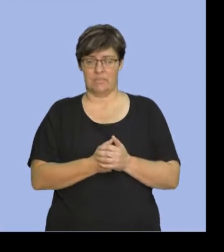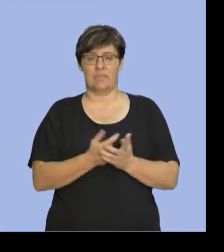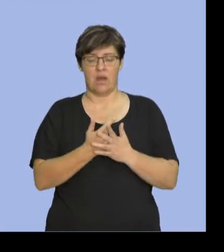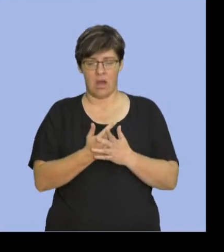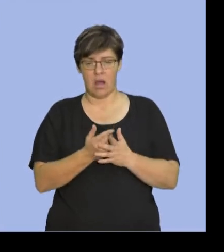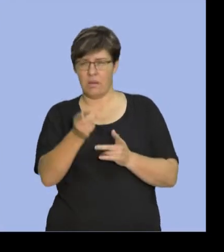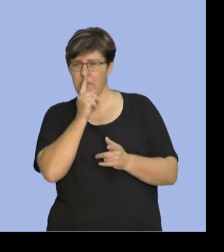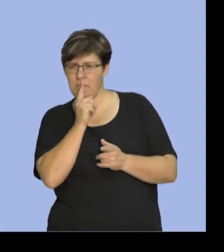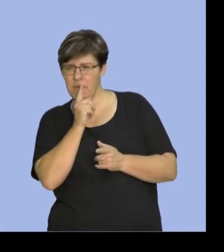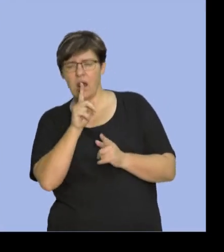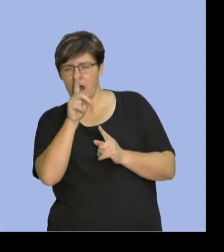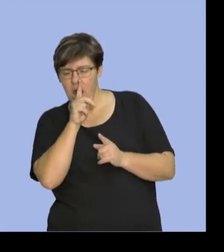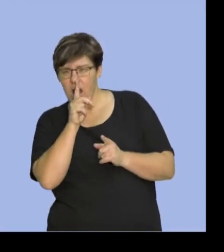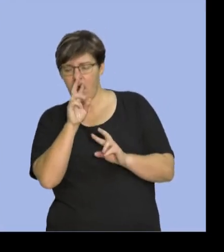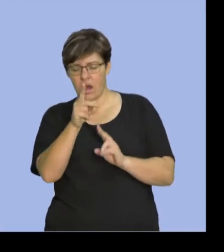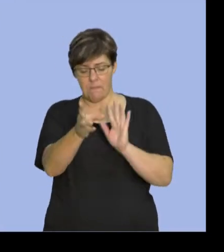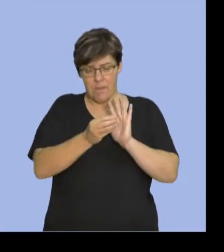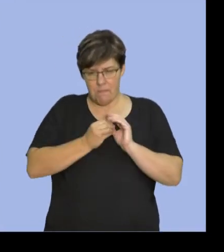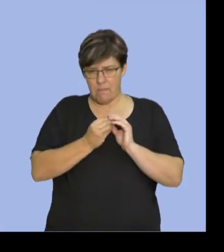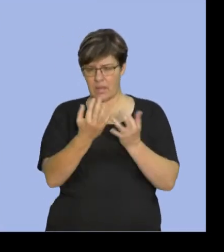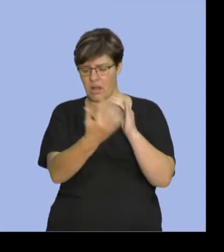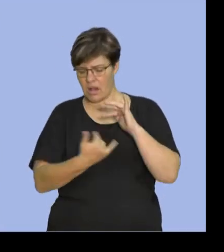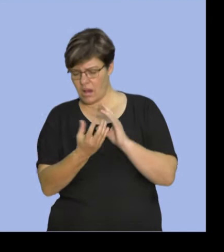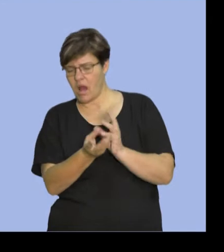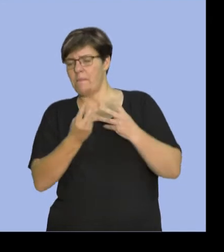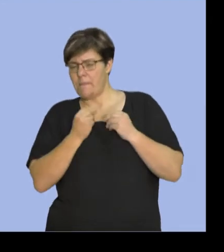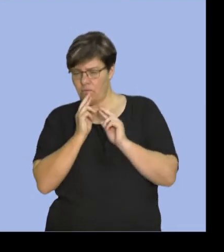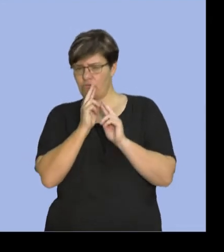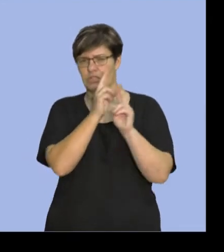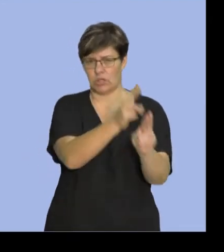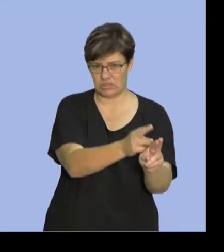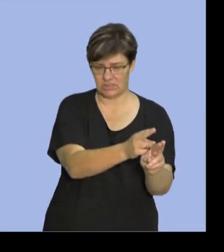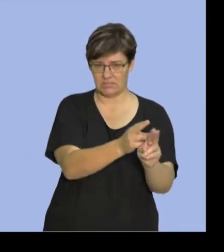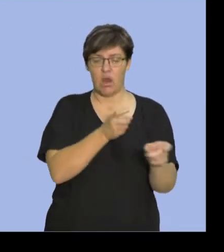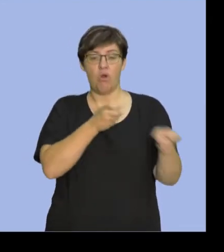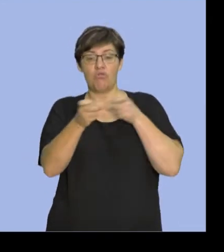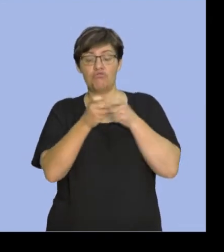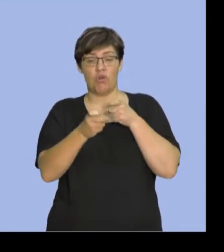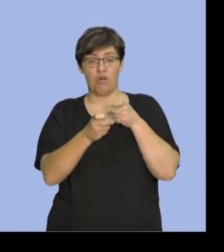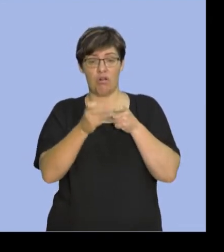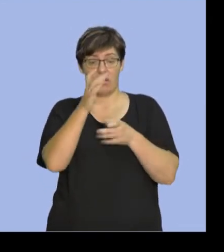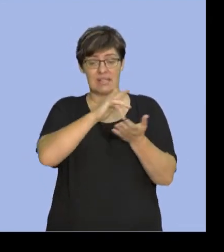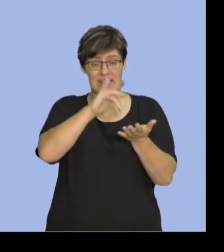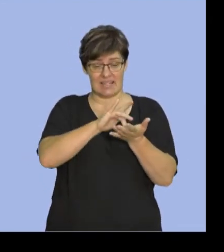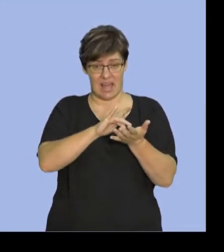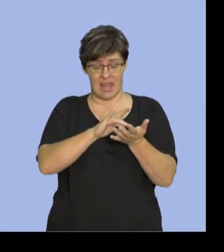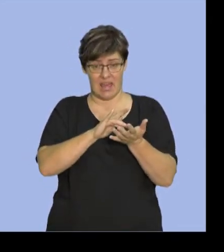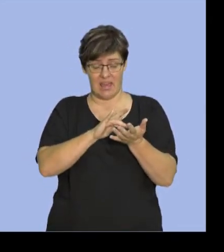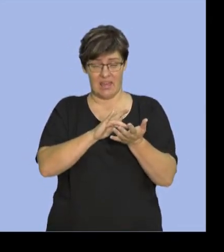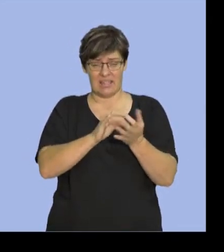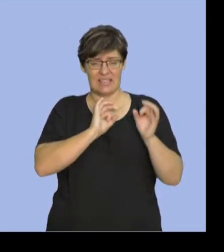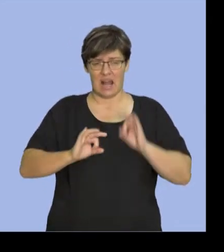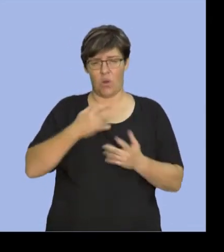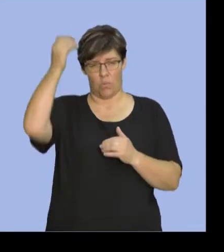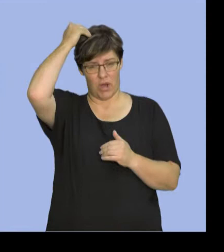or a receptor that responds to that, and then the control center that processes that information and then sends out a